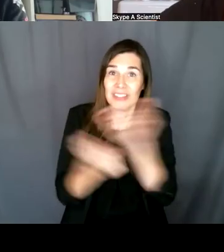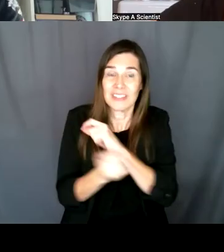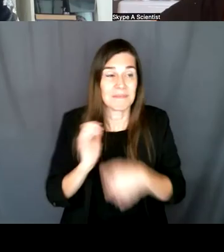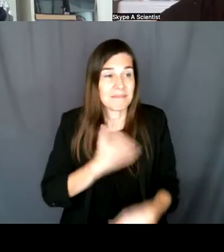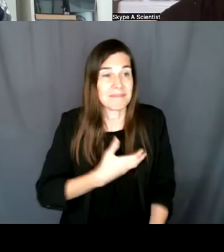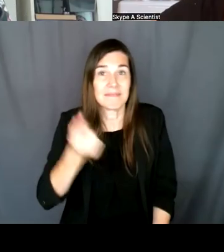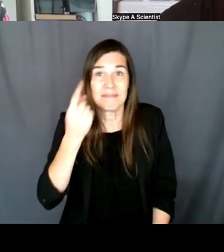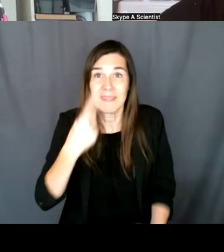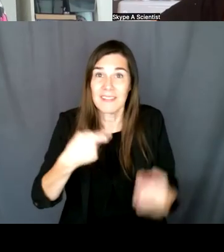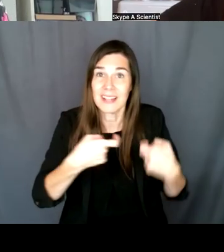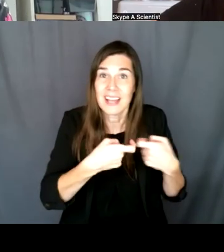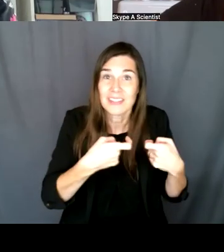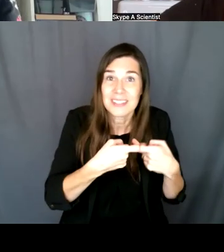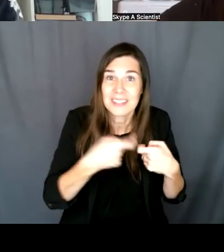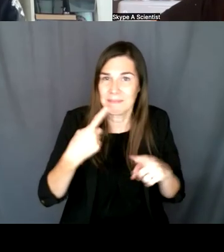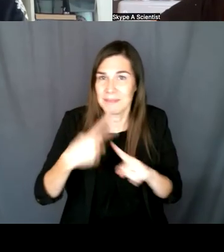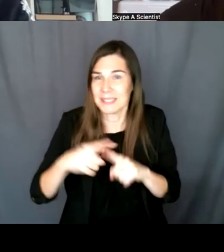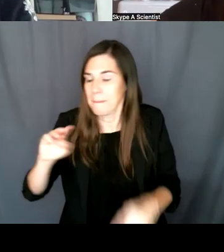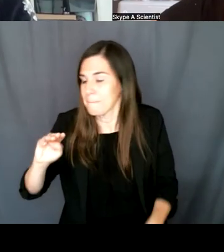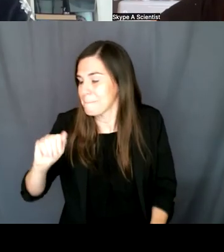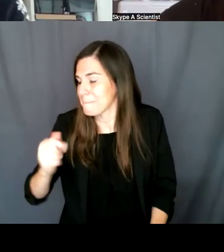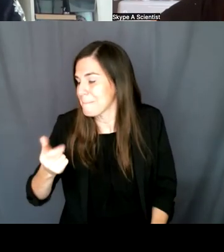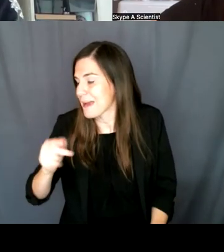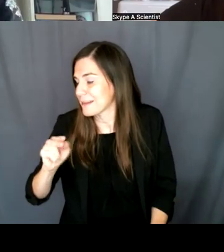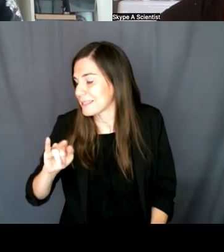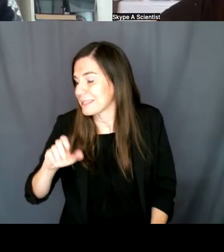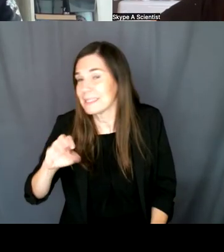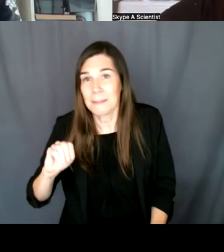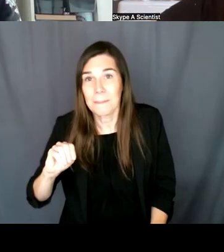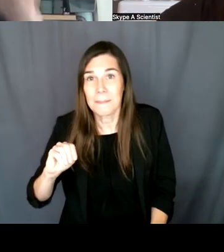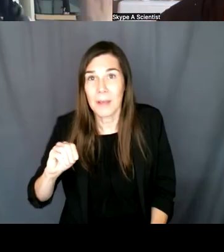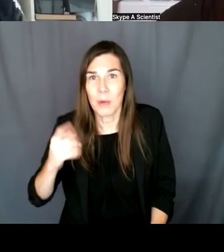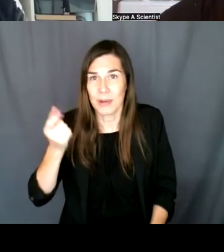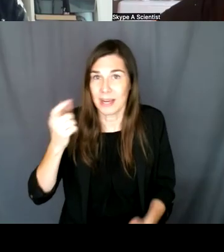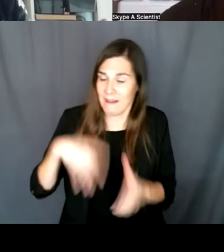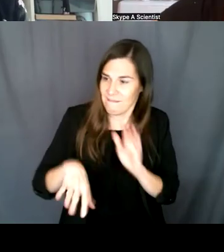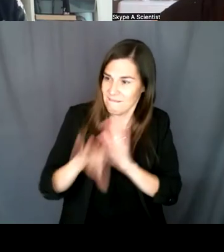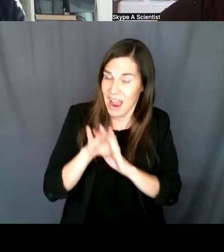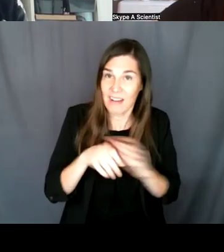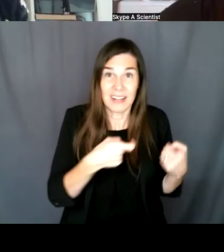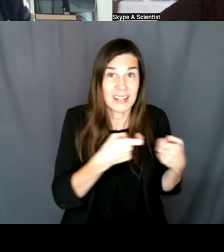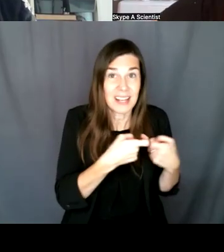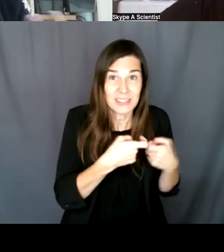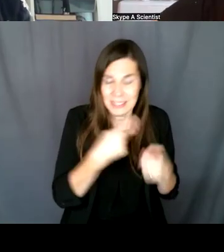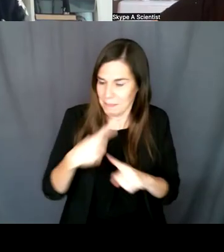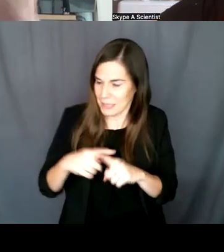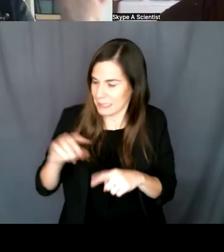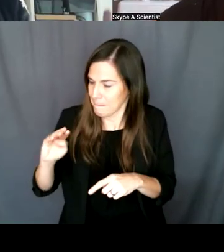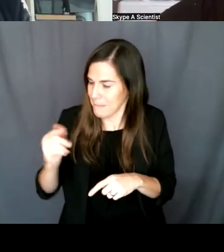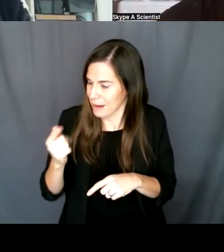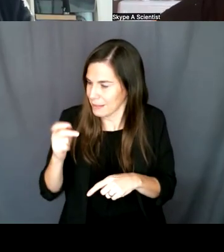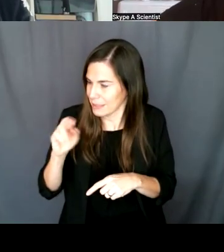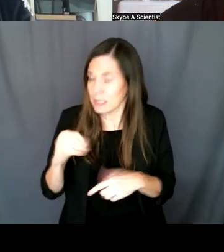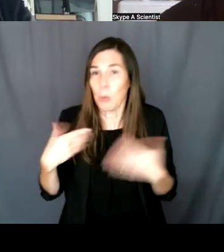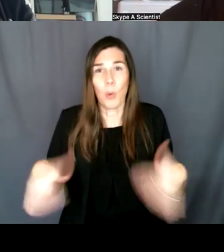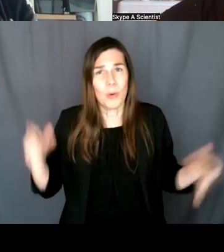understand electricity and magnetism. And of course, when we discovered electricity and magnetism, that also revolutionized the way that we lived